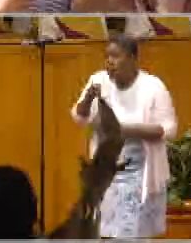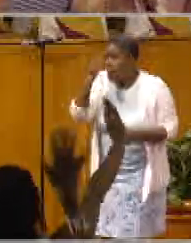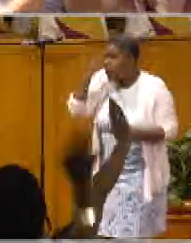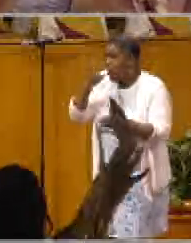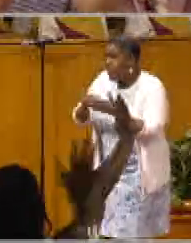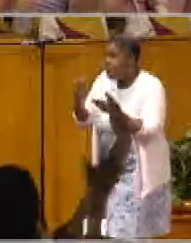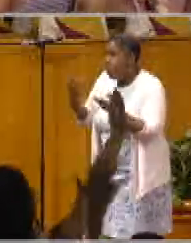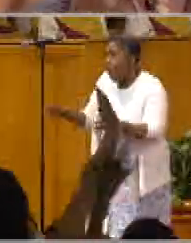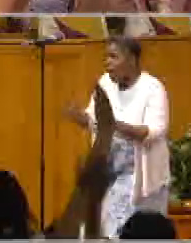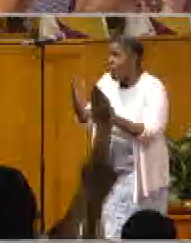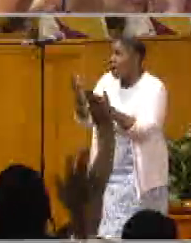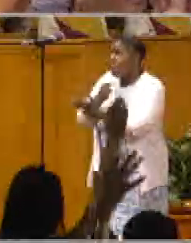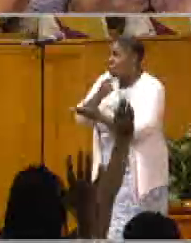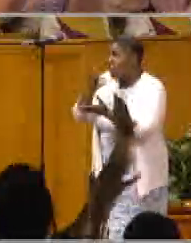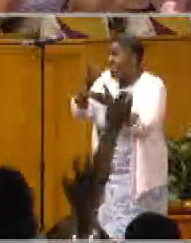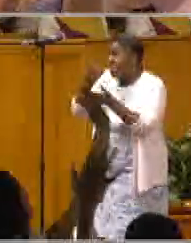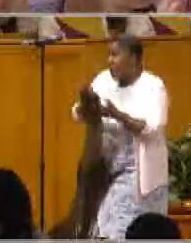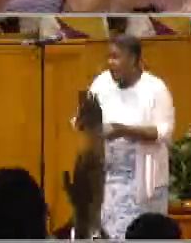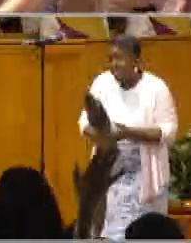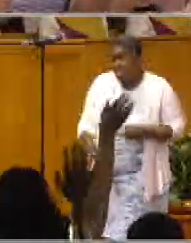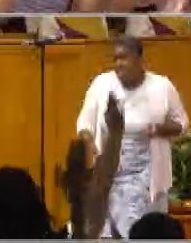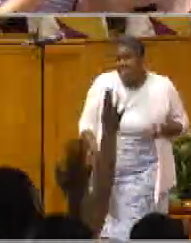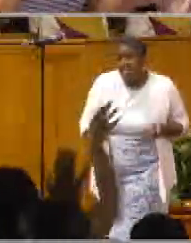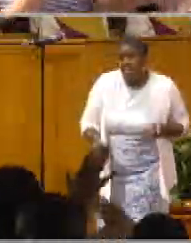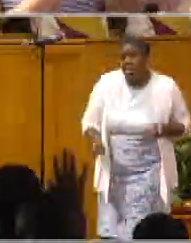you had already lost.